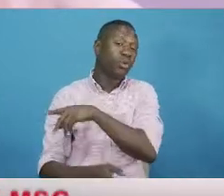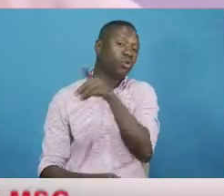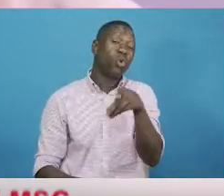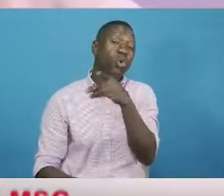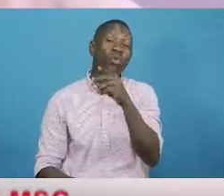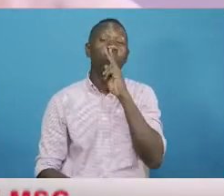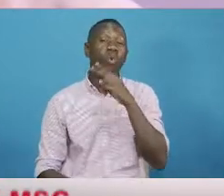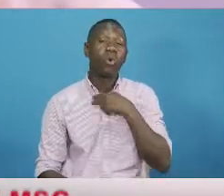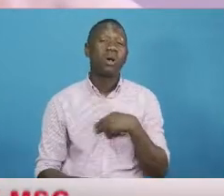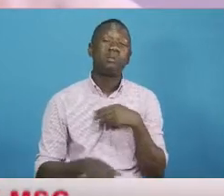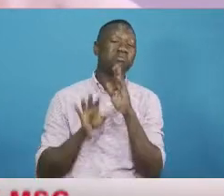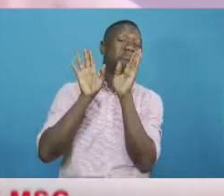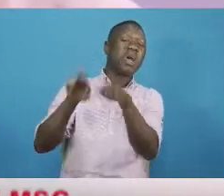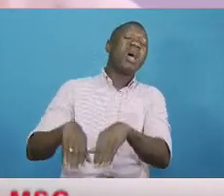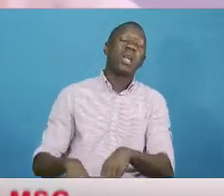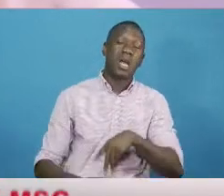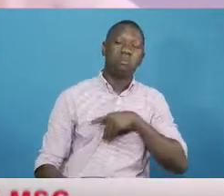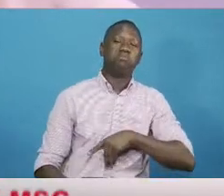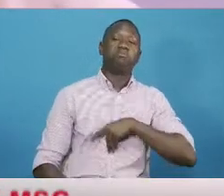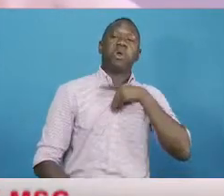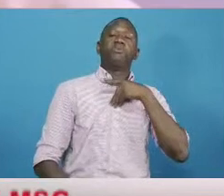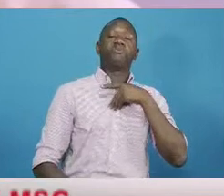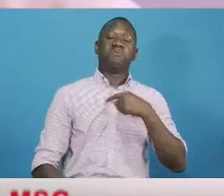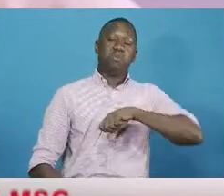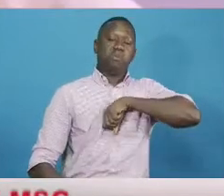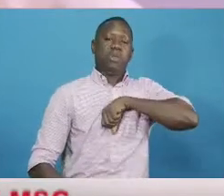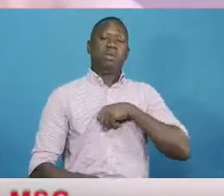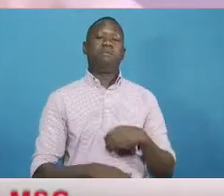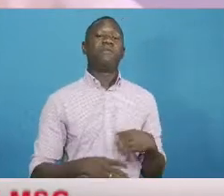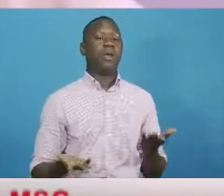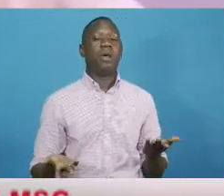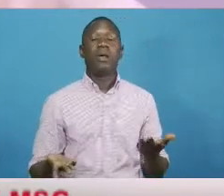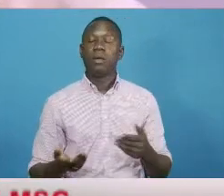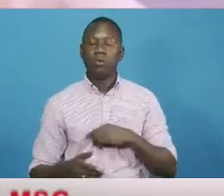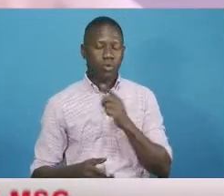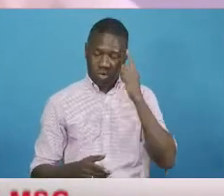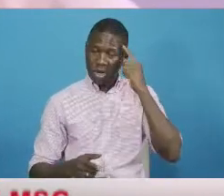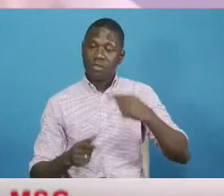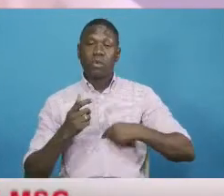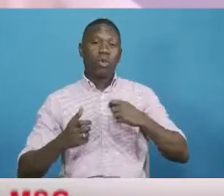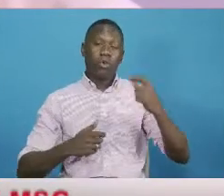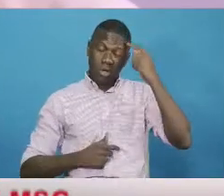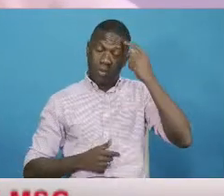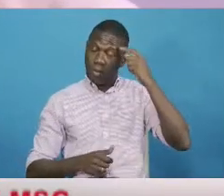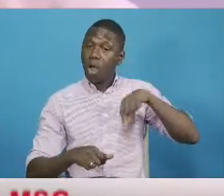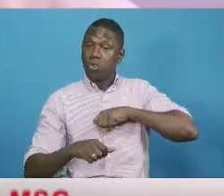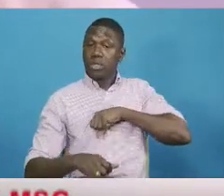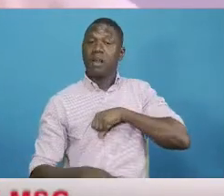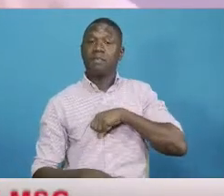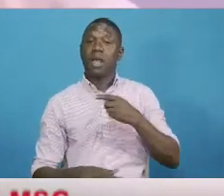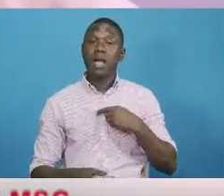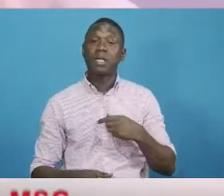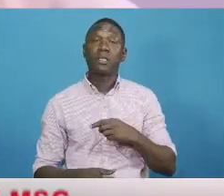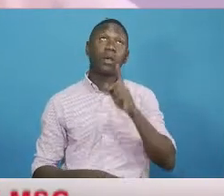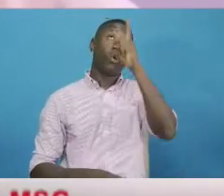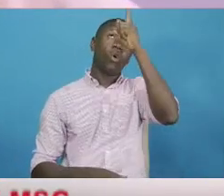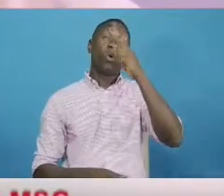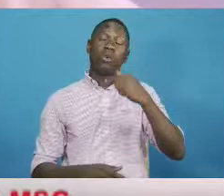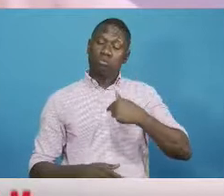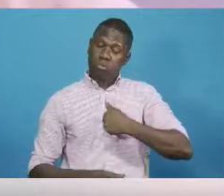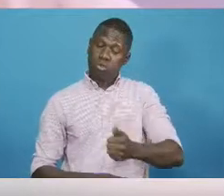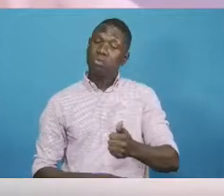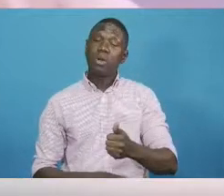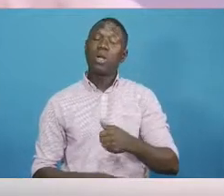are obstinate and proud of heart. We should therefore consider ourselves as God's humble and